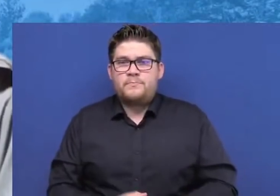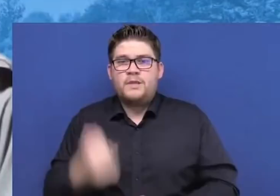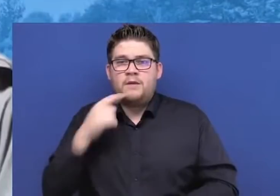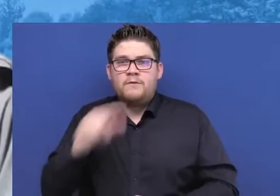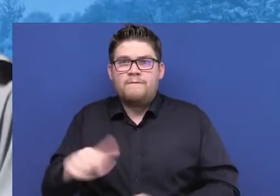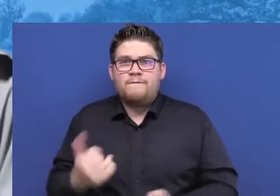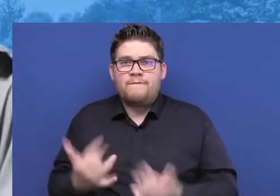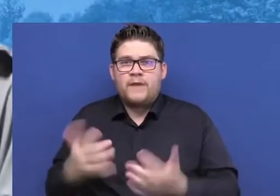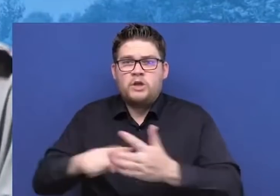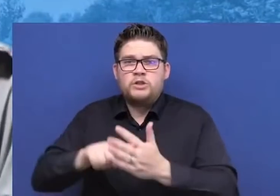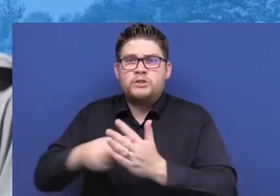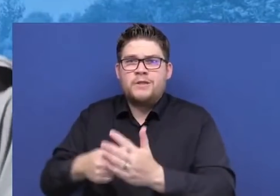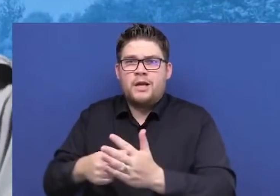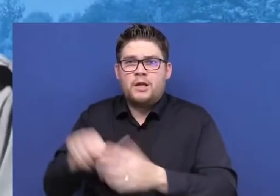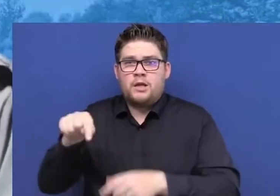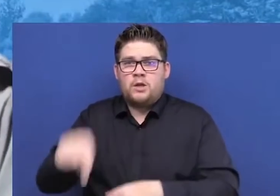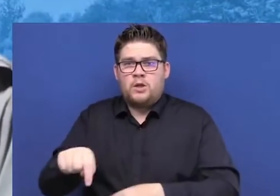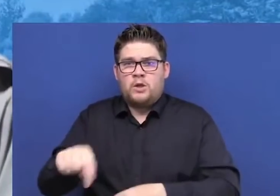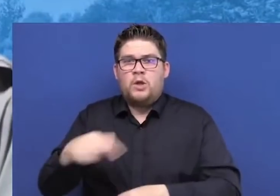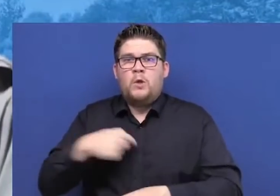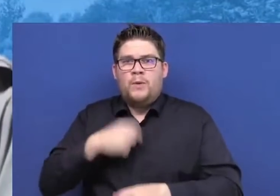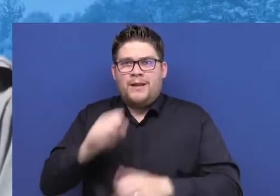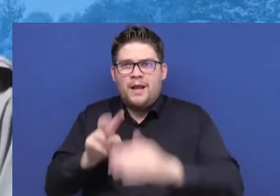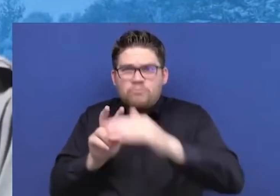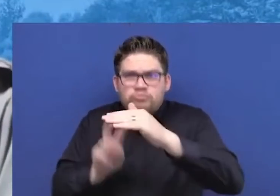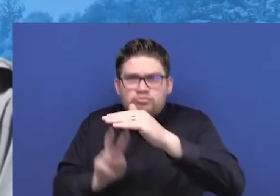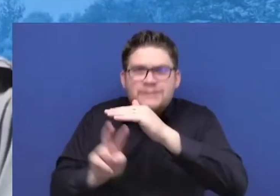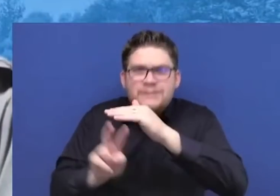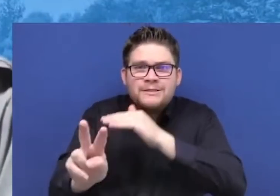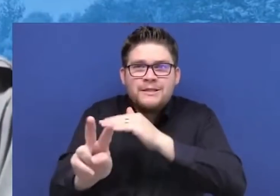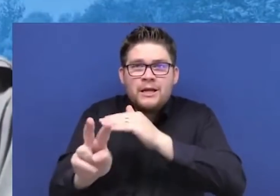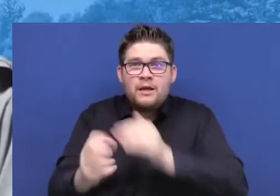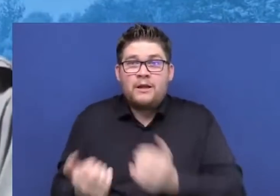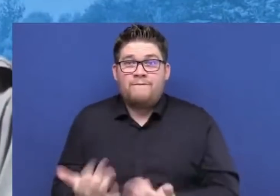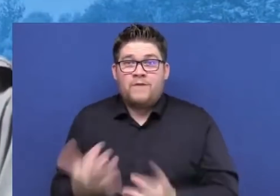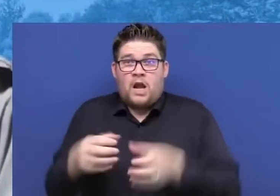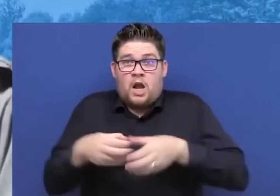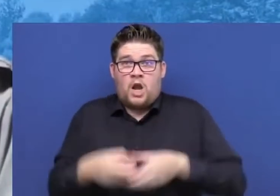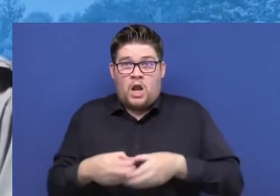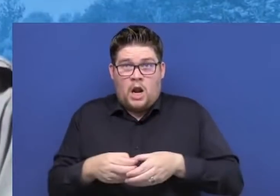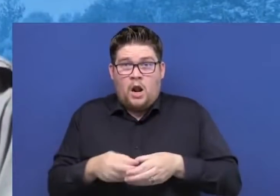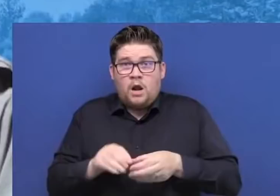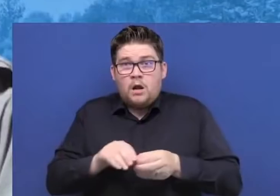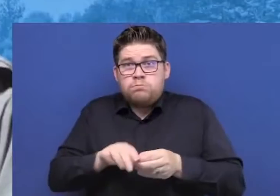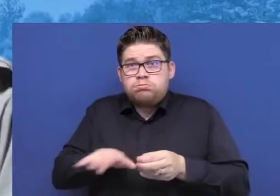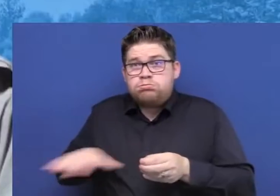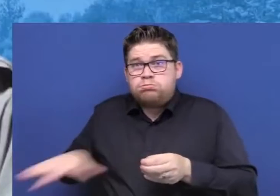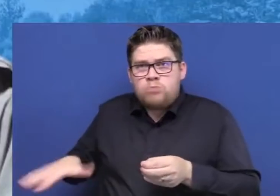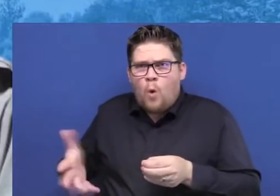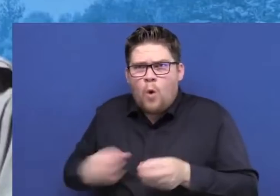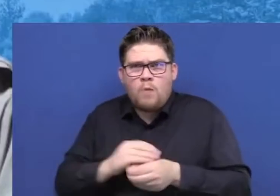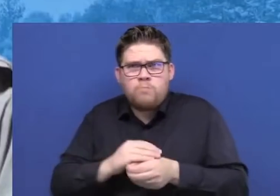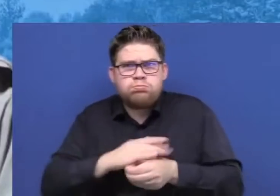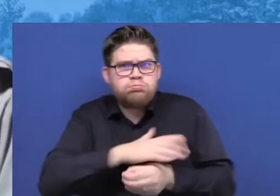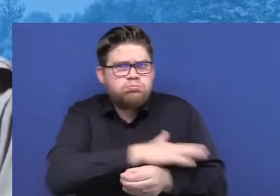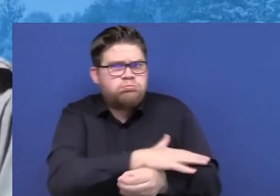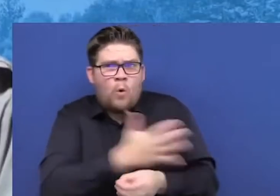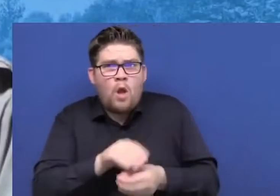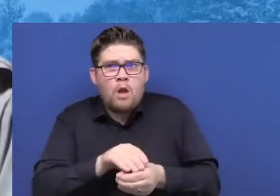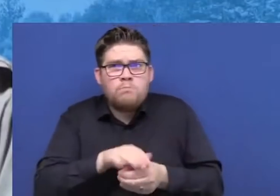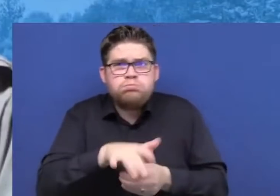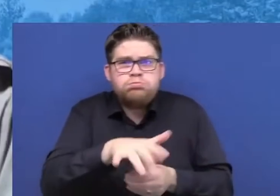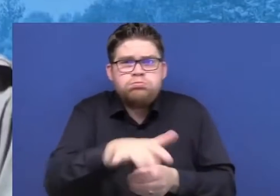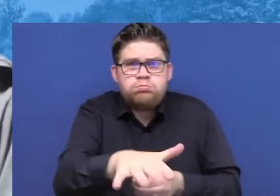fires. We use that technology to obviously work with EMBC and local governments to help form the recommendations